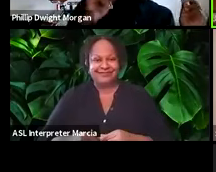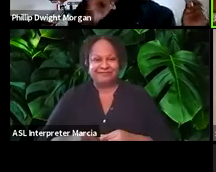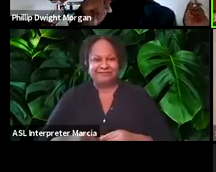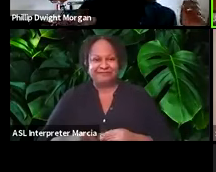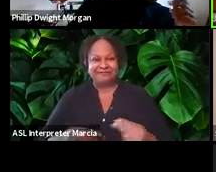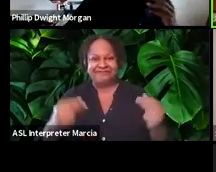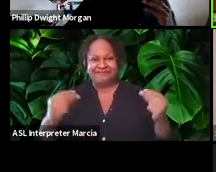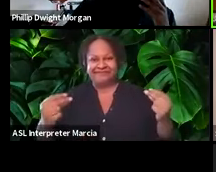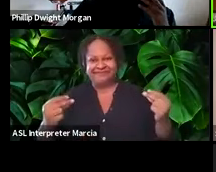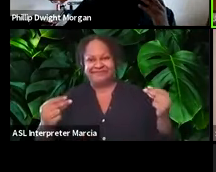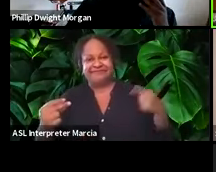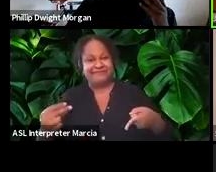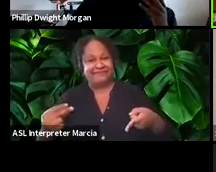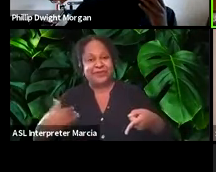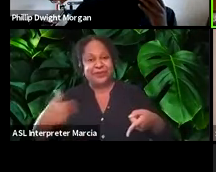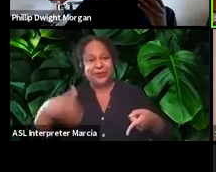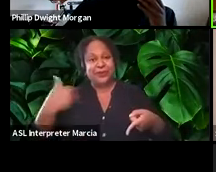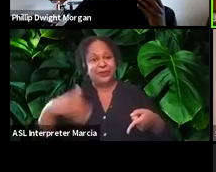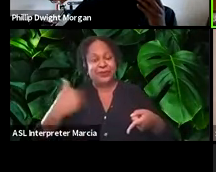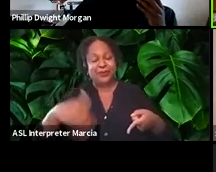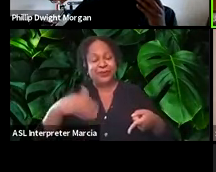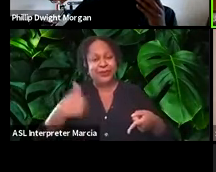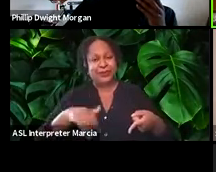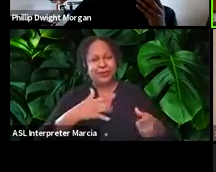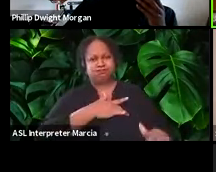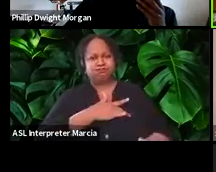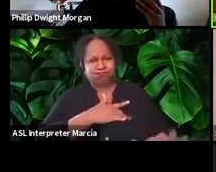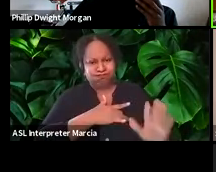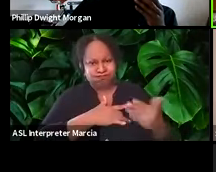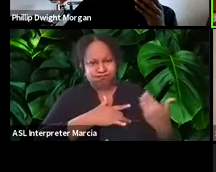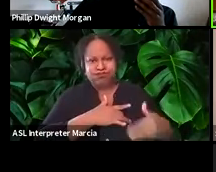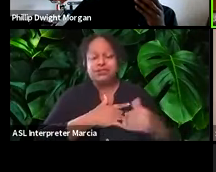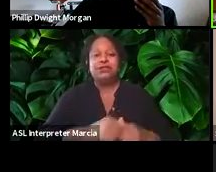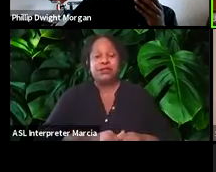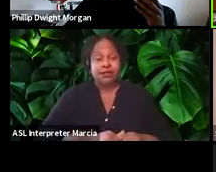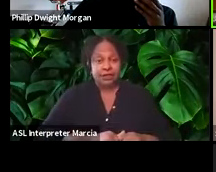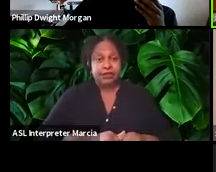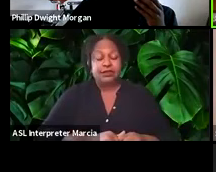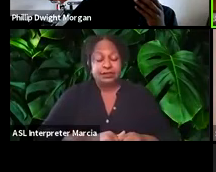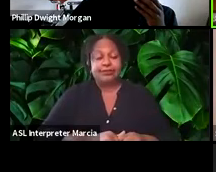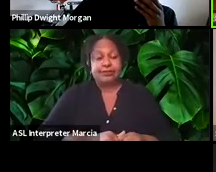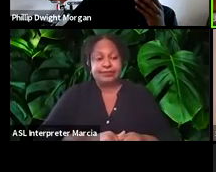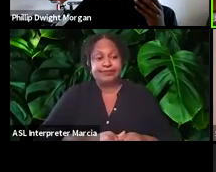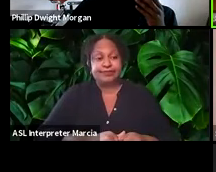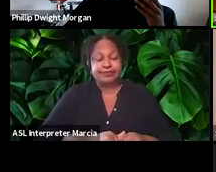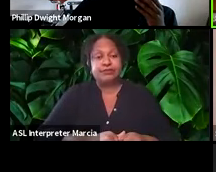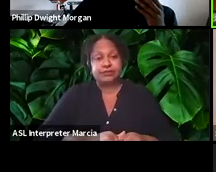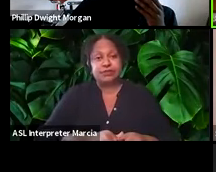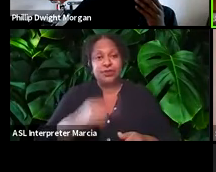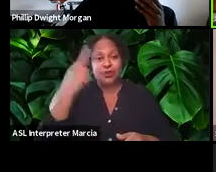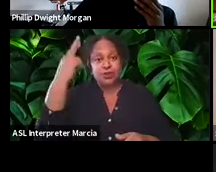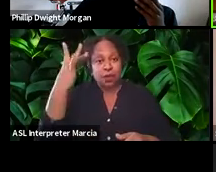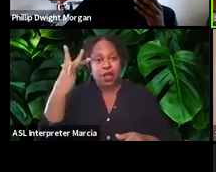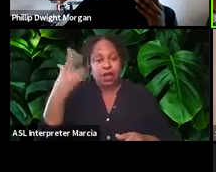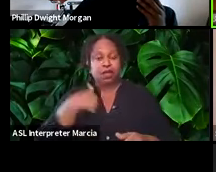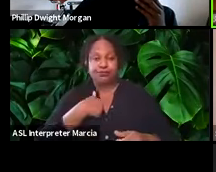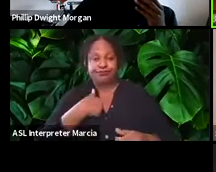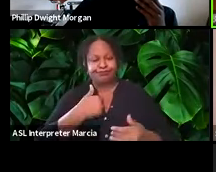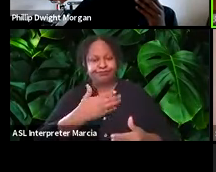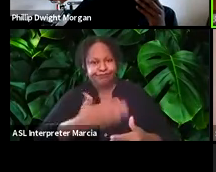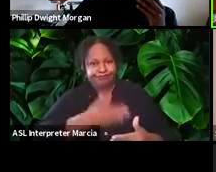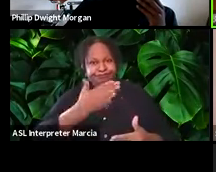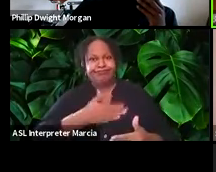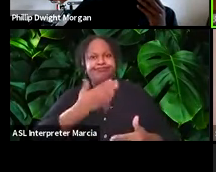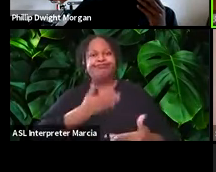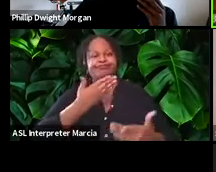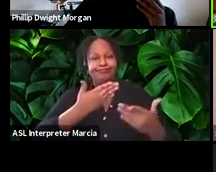That's deep. And that makes me so grateful for Black women.